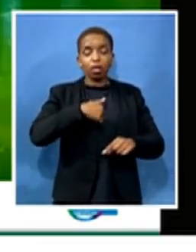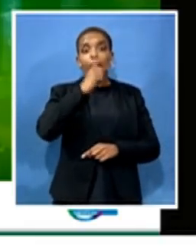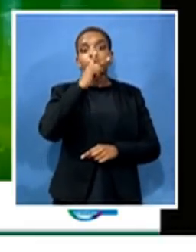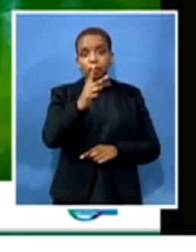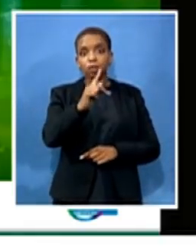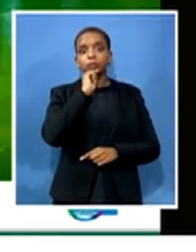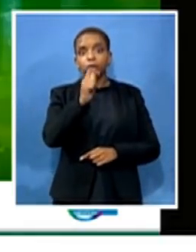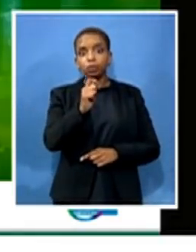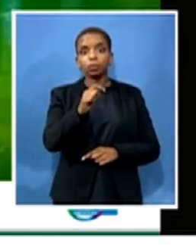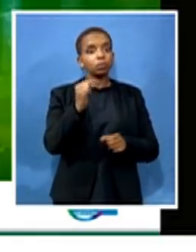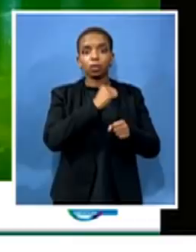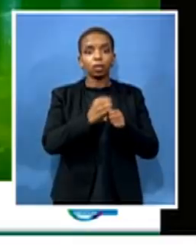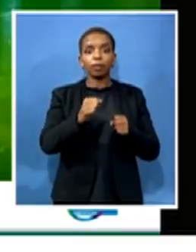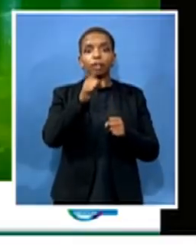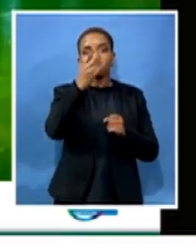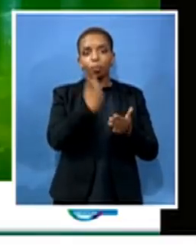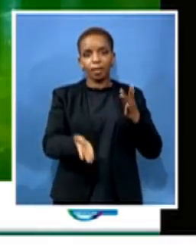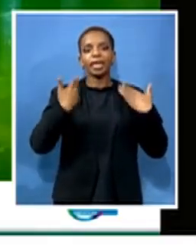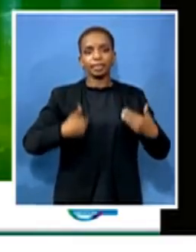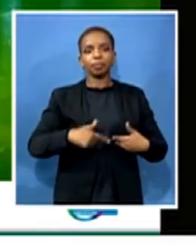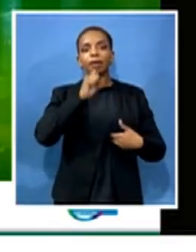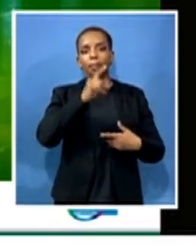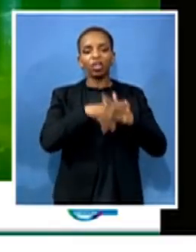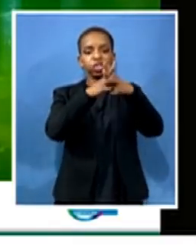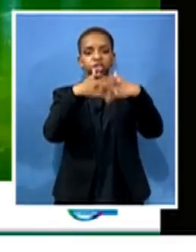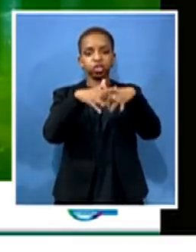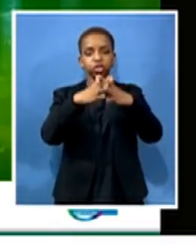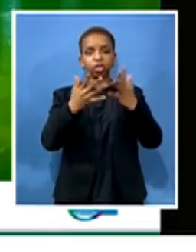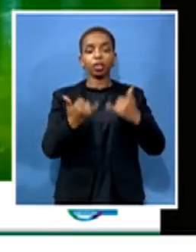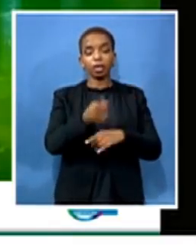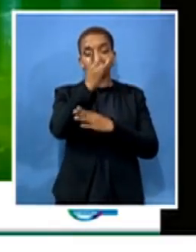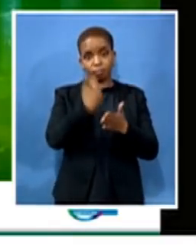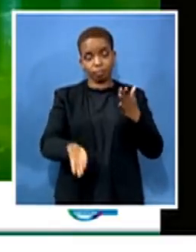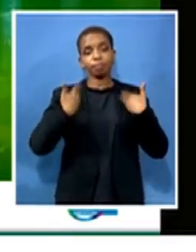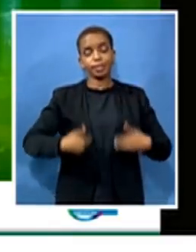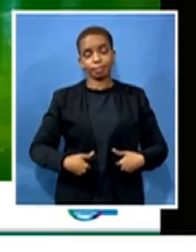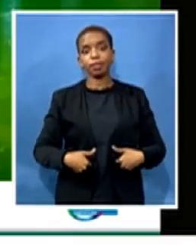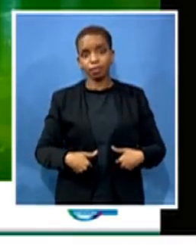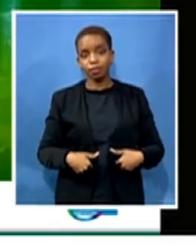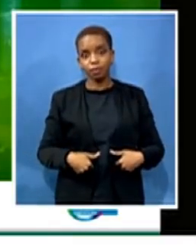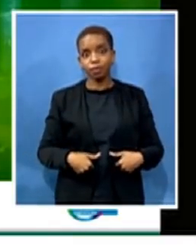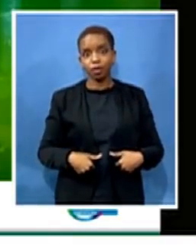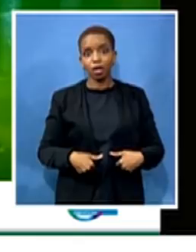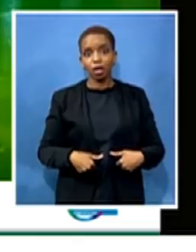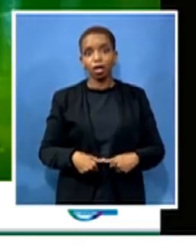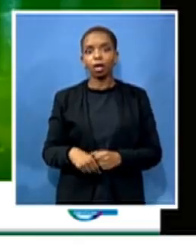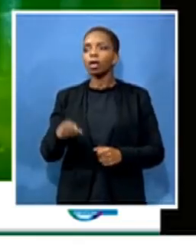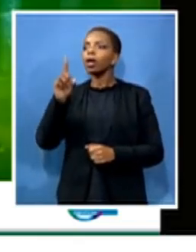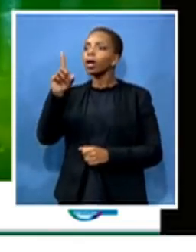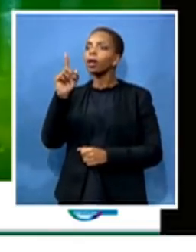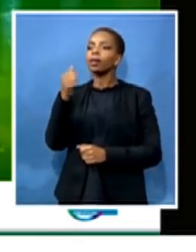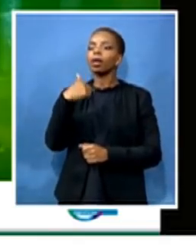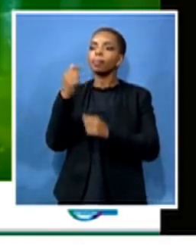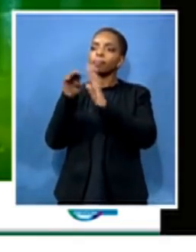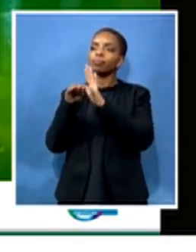That is why you are going on like that. You've really been missing me. No, Honorable Mikalakis, according to the program, we are ending